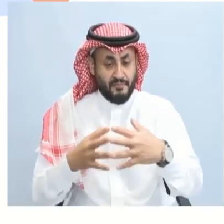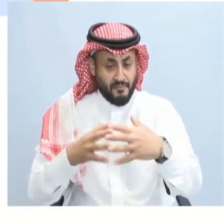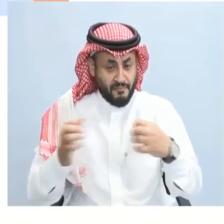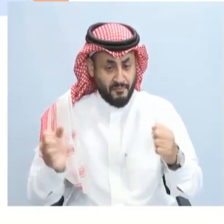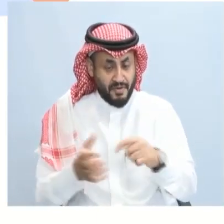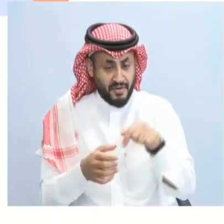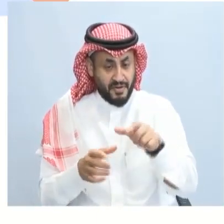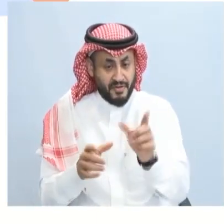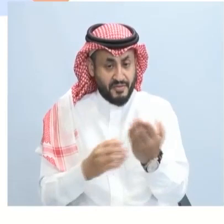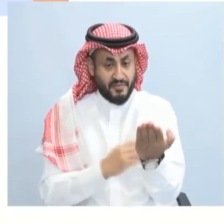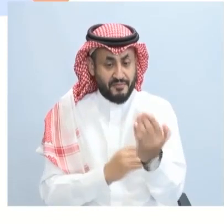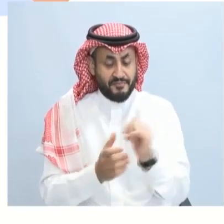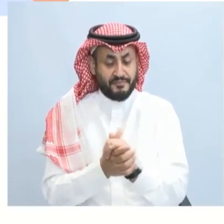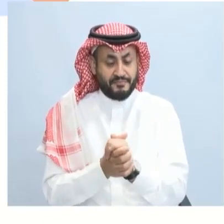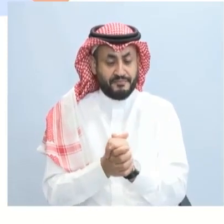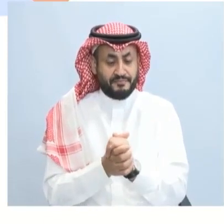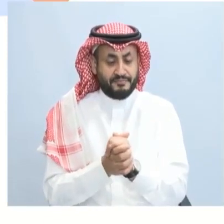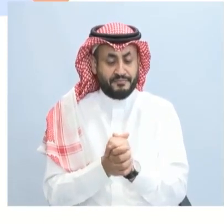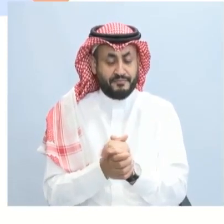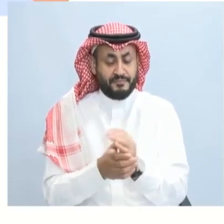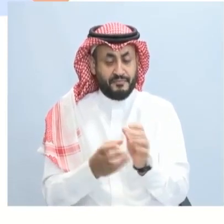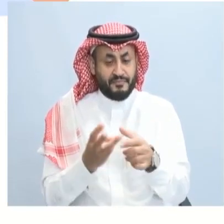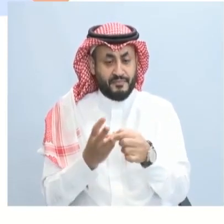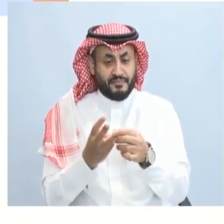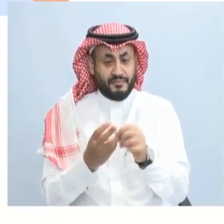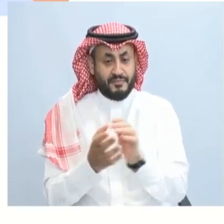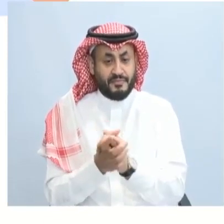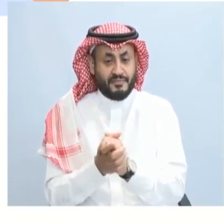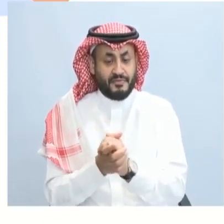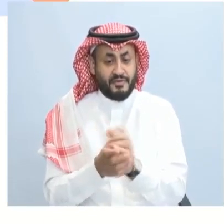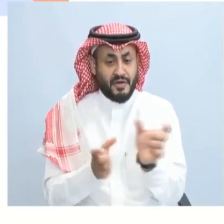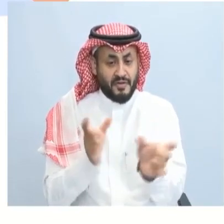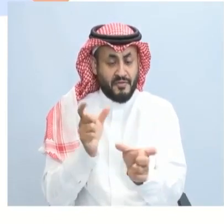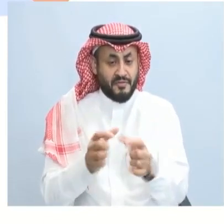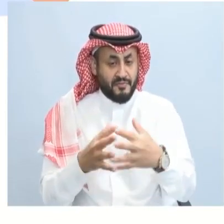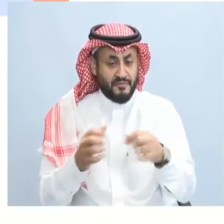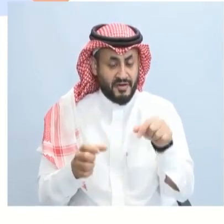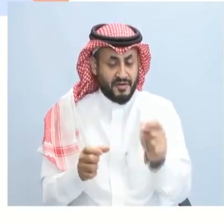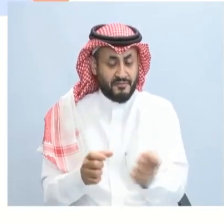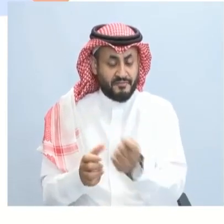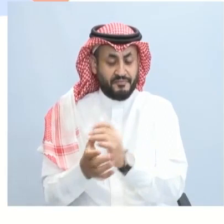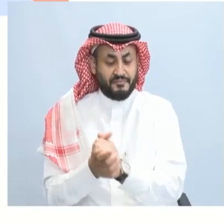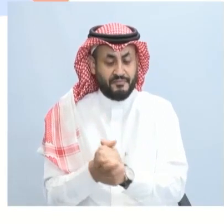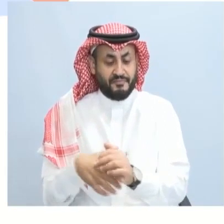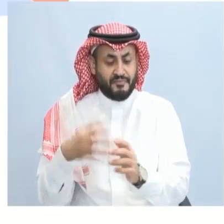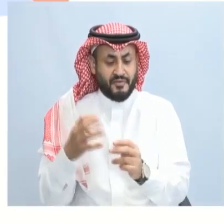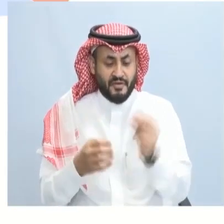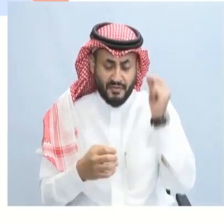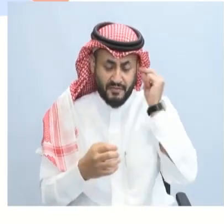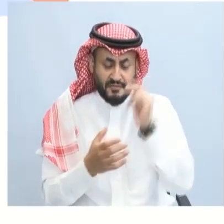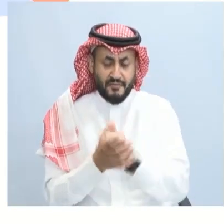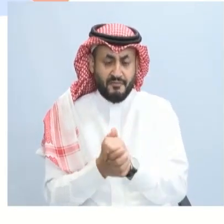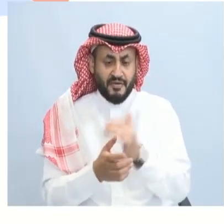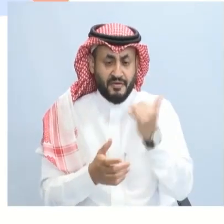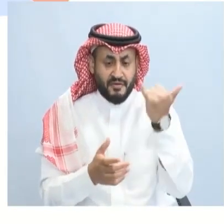text. Number three, to use real talk in sentences. And number four, to recognize the need